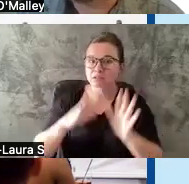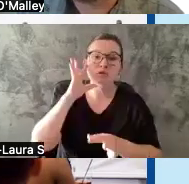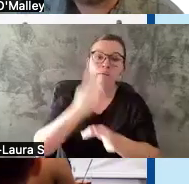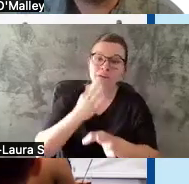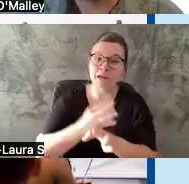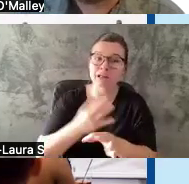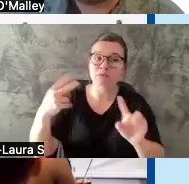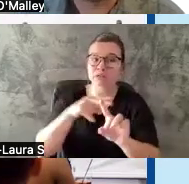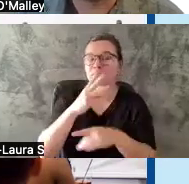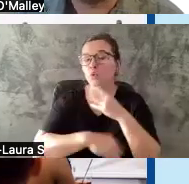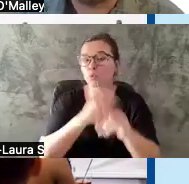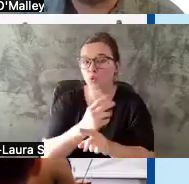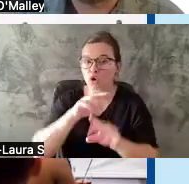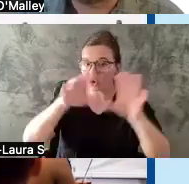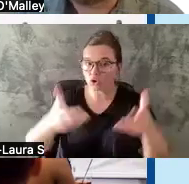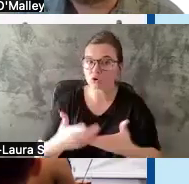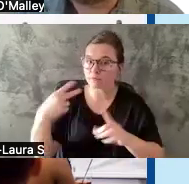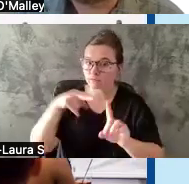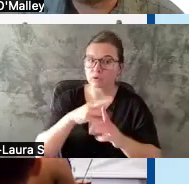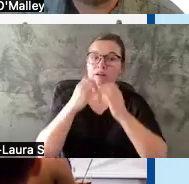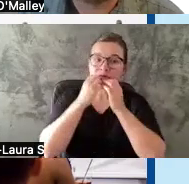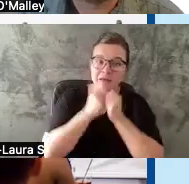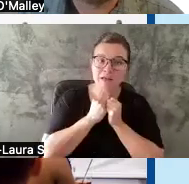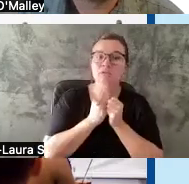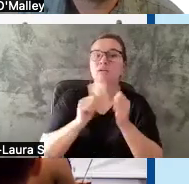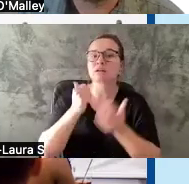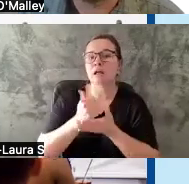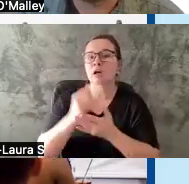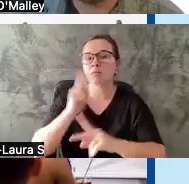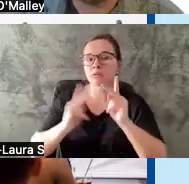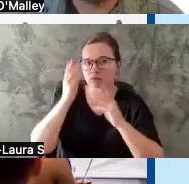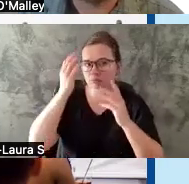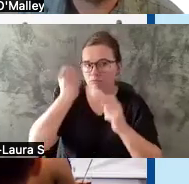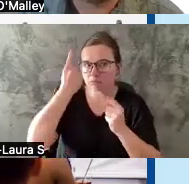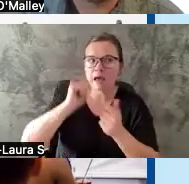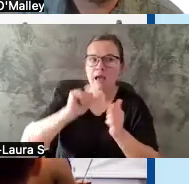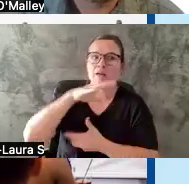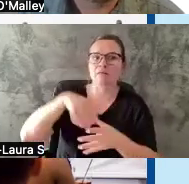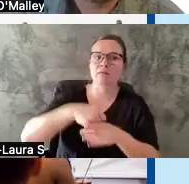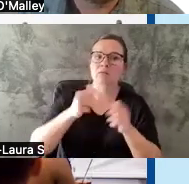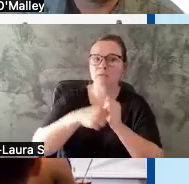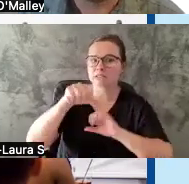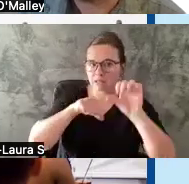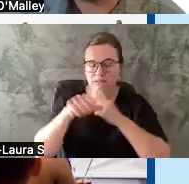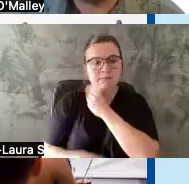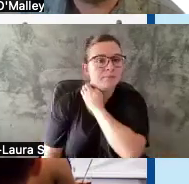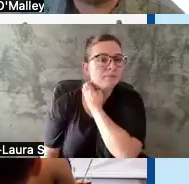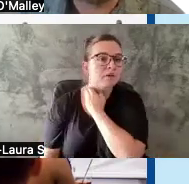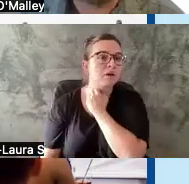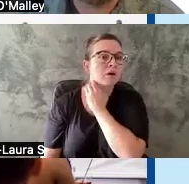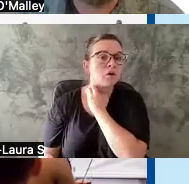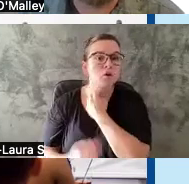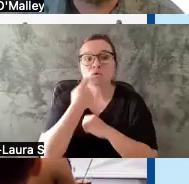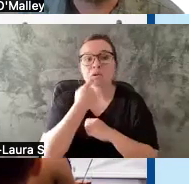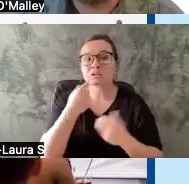as part of worldview and values informs how people engage with science. So we recognize that as important. Recently, we had a